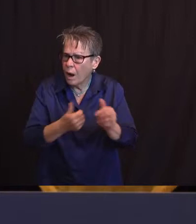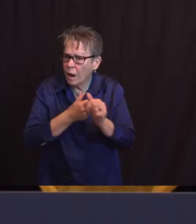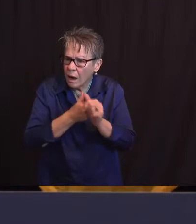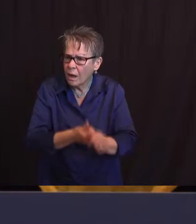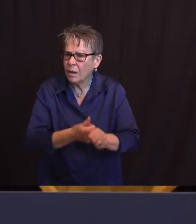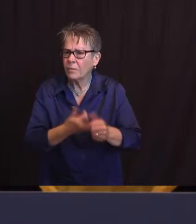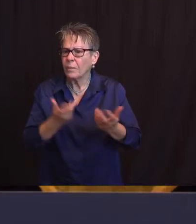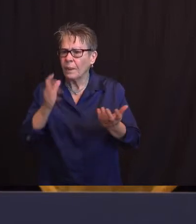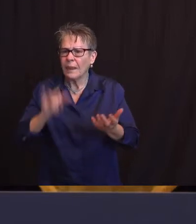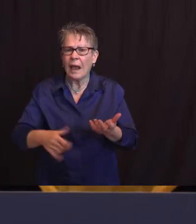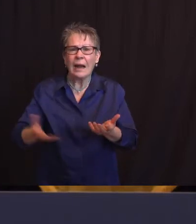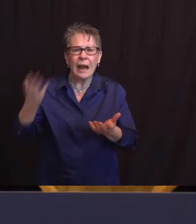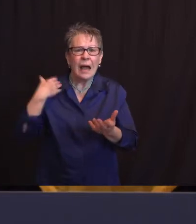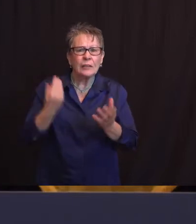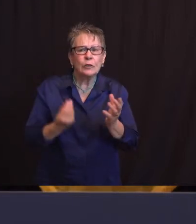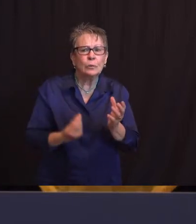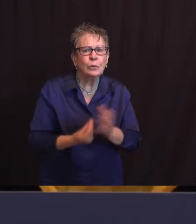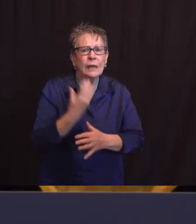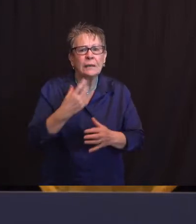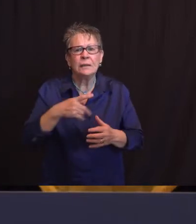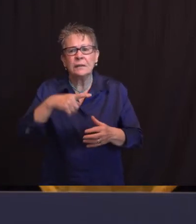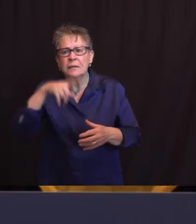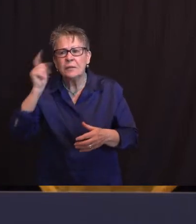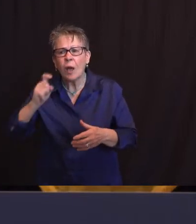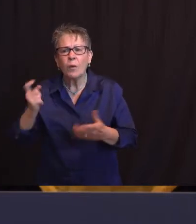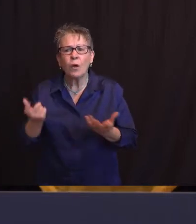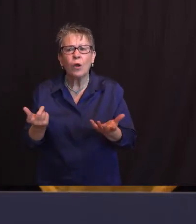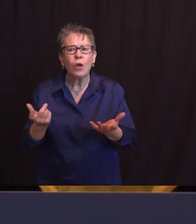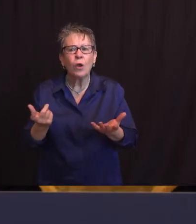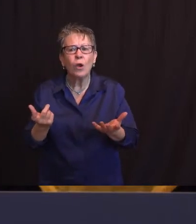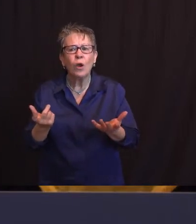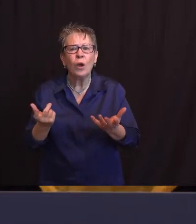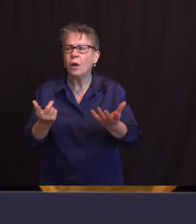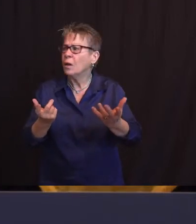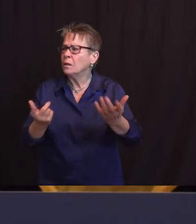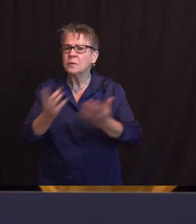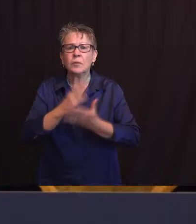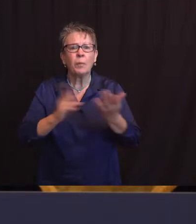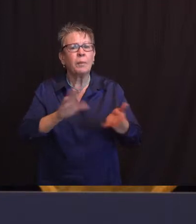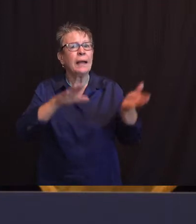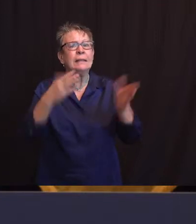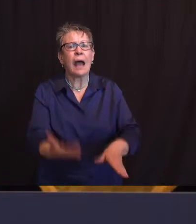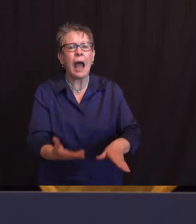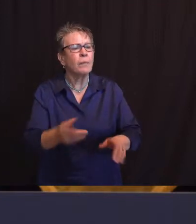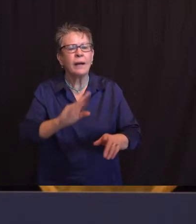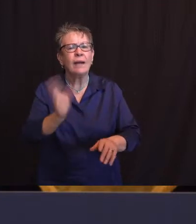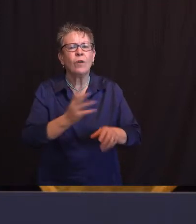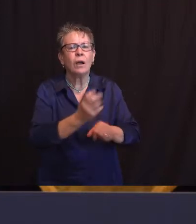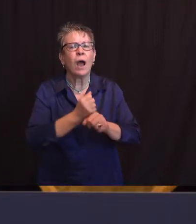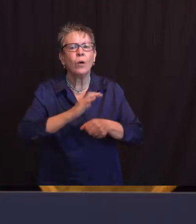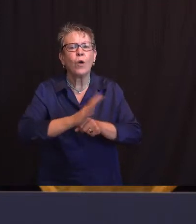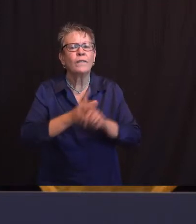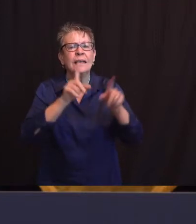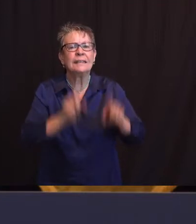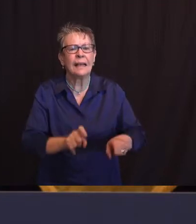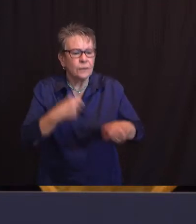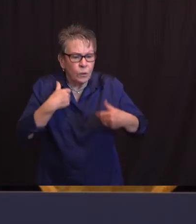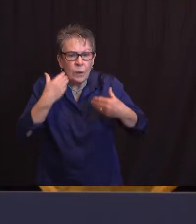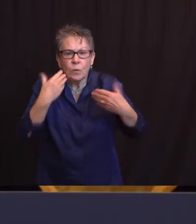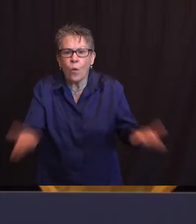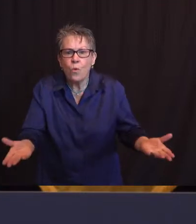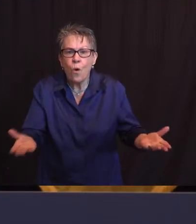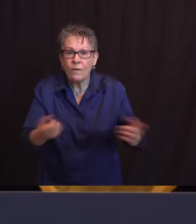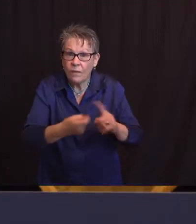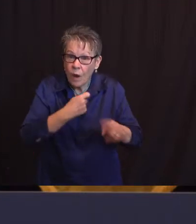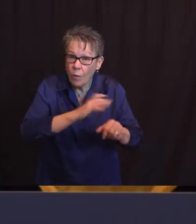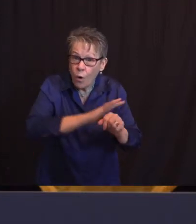largely died without getting tested. So it's an arduous process. We haven't had Ed Lifshitz here in a while. Ed's been overseeing that process, and